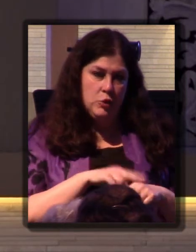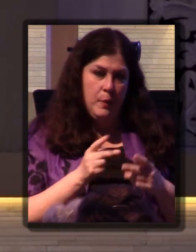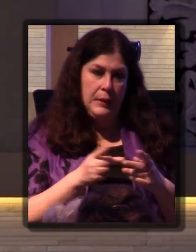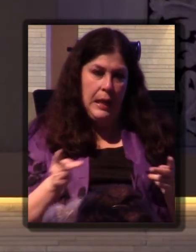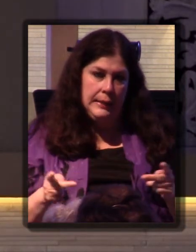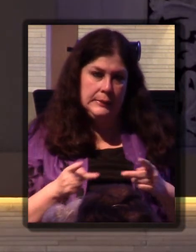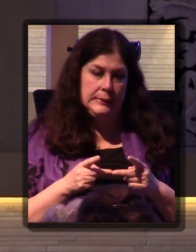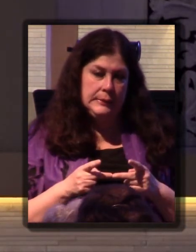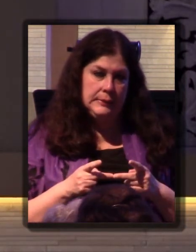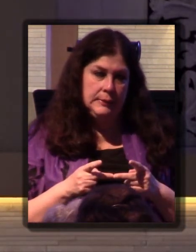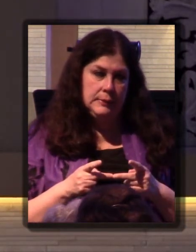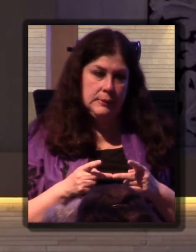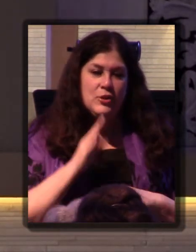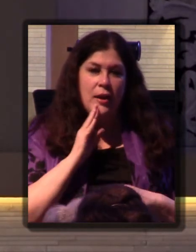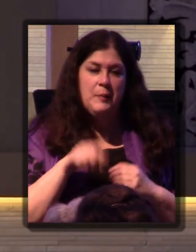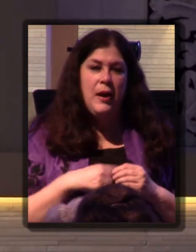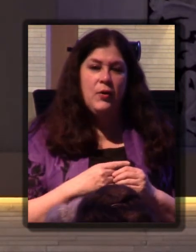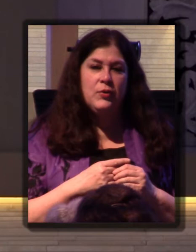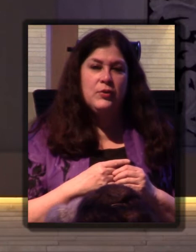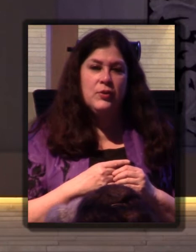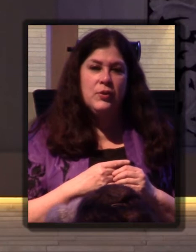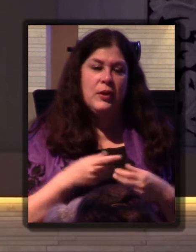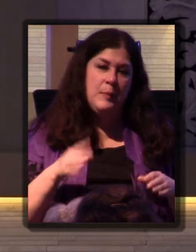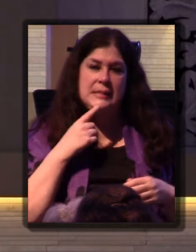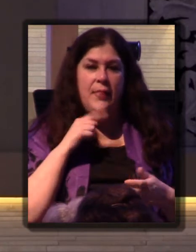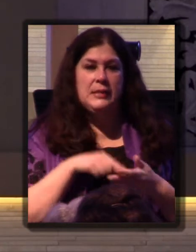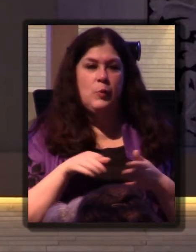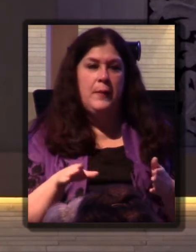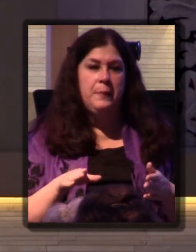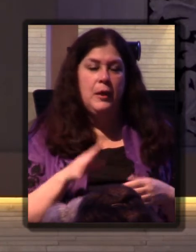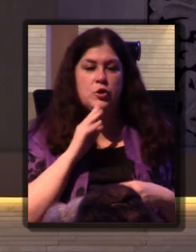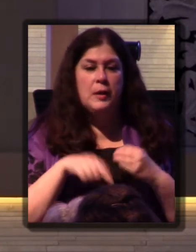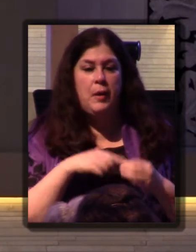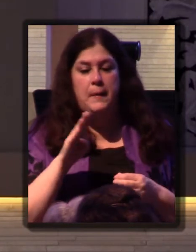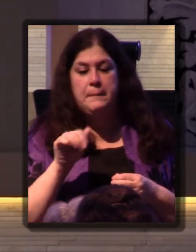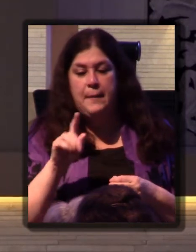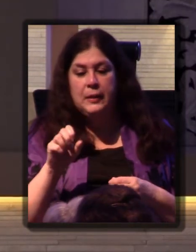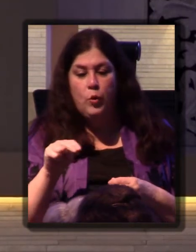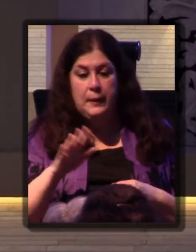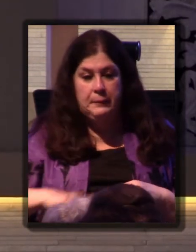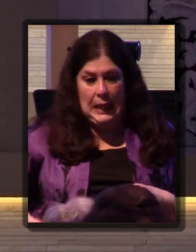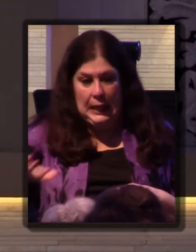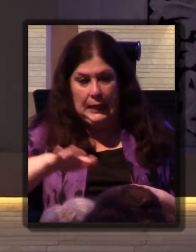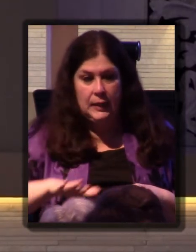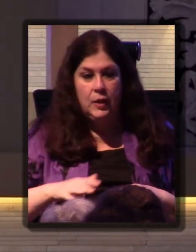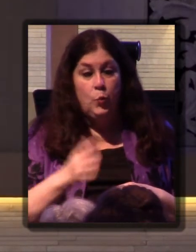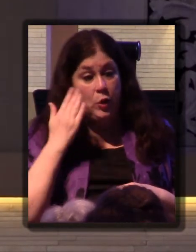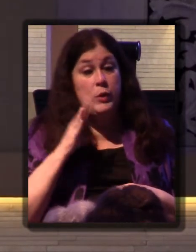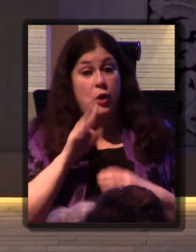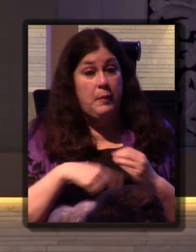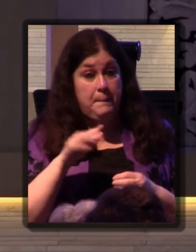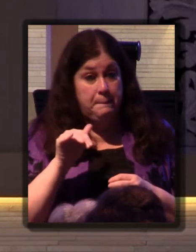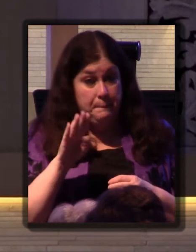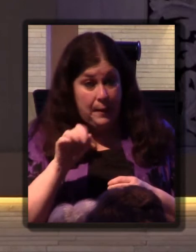a natural place of, he's talking about, let me just say it this way. He's talking about the Babylonian plain, and we know he's